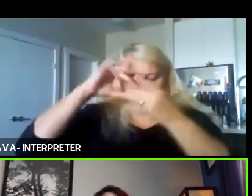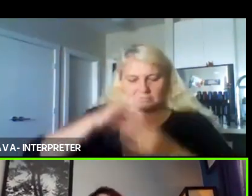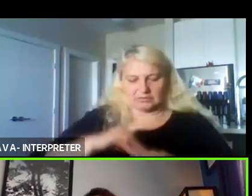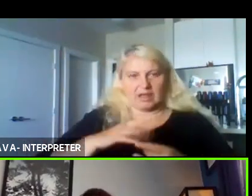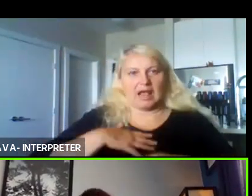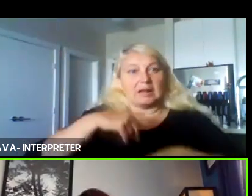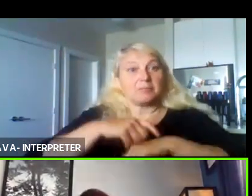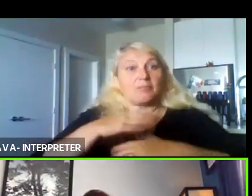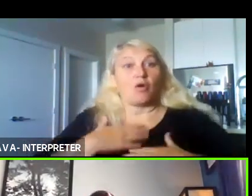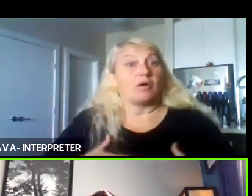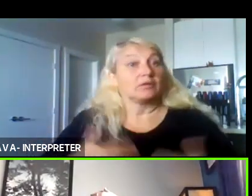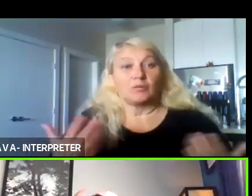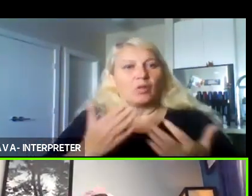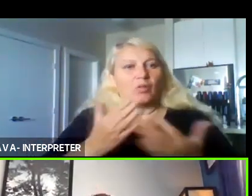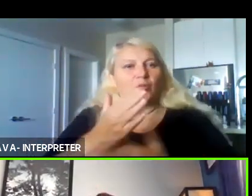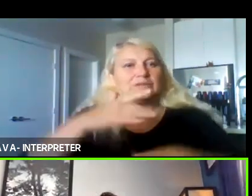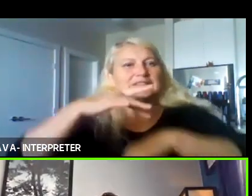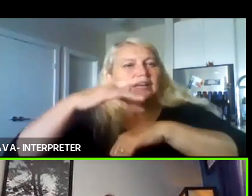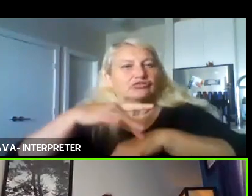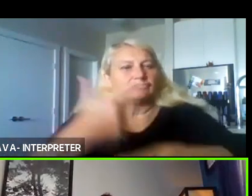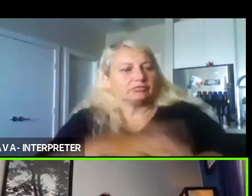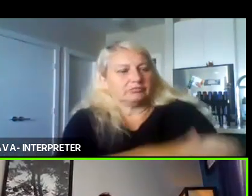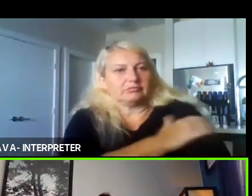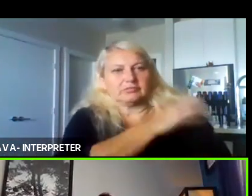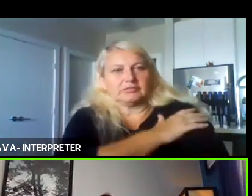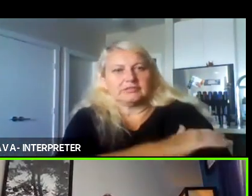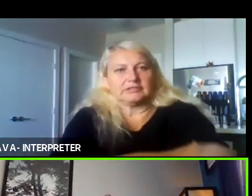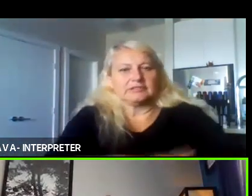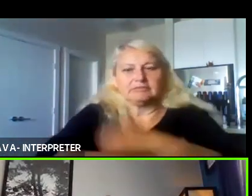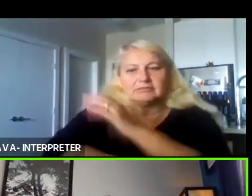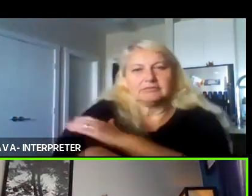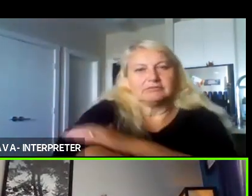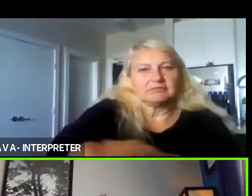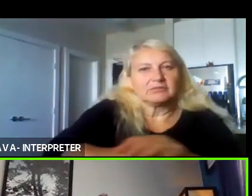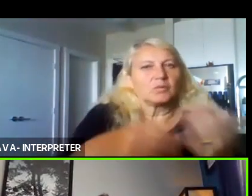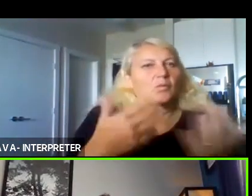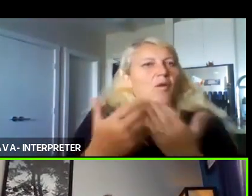touch in whatever way feels good for you right now.